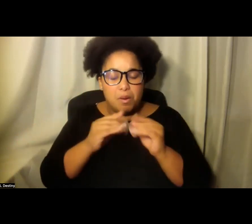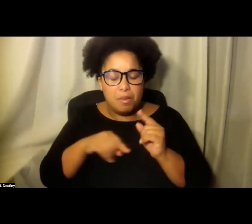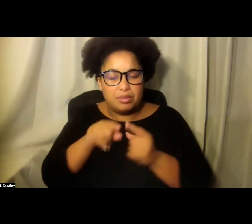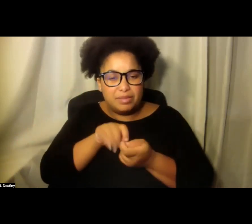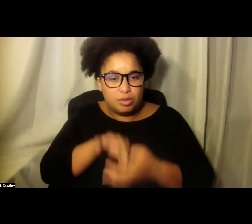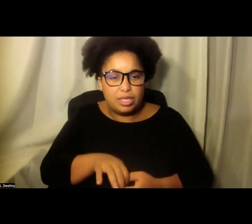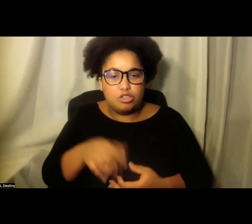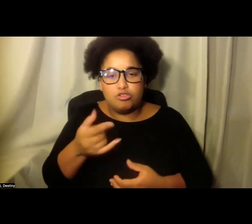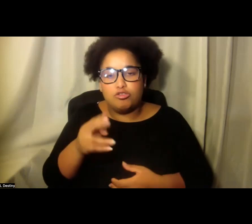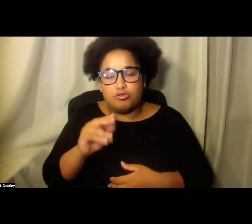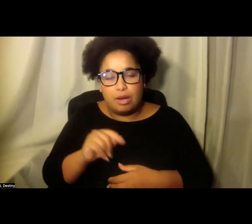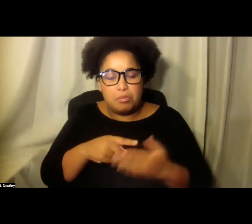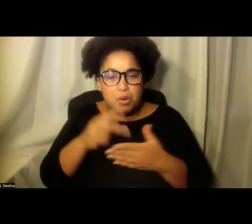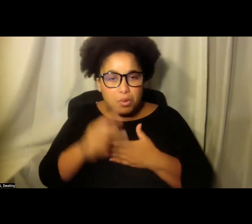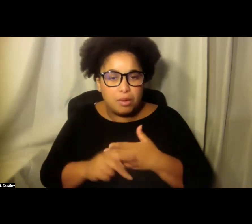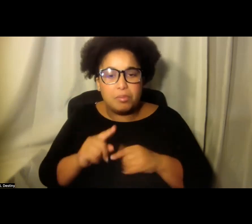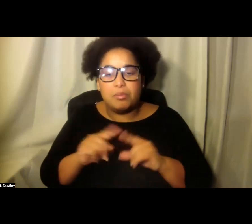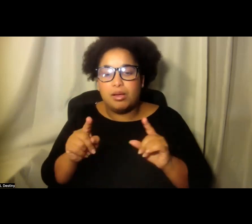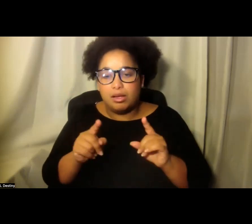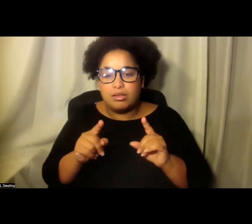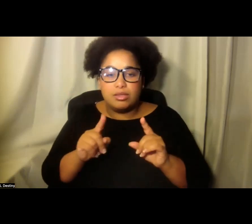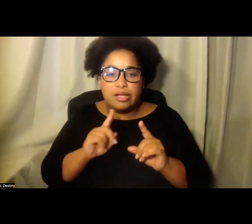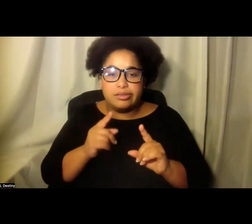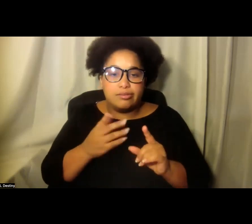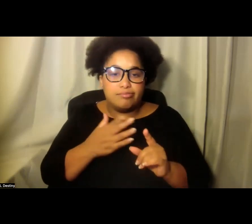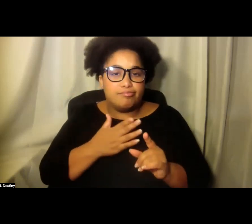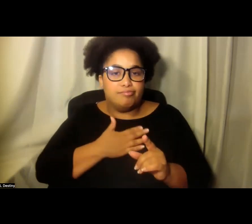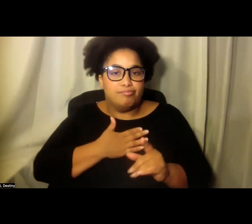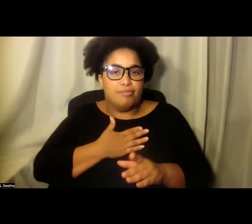this grant program, but that really is what I have to share.